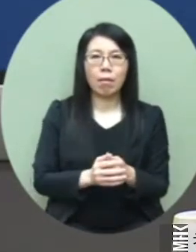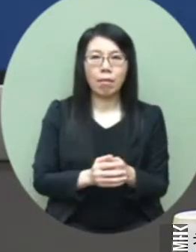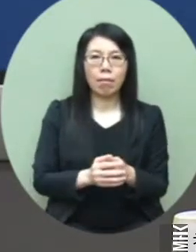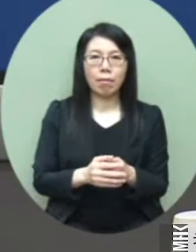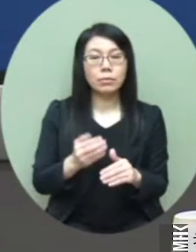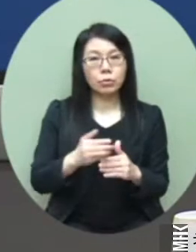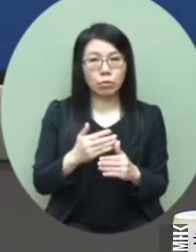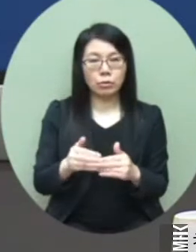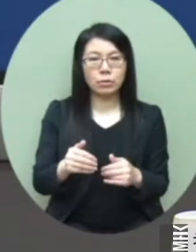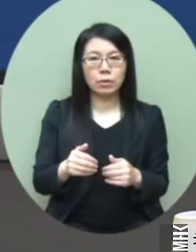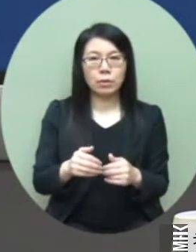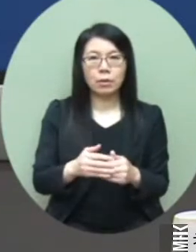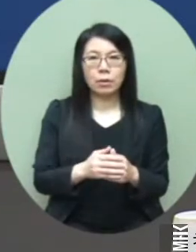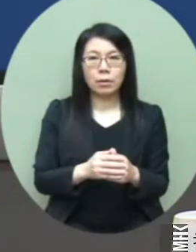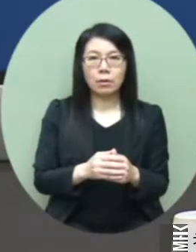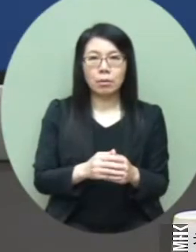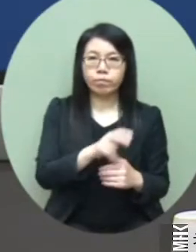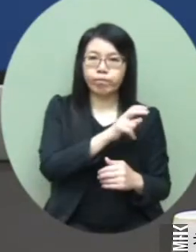very